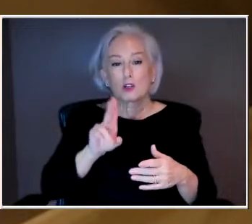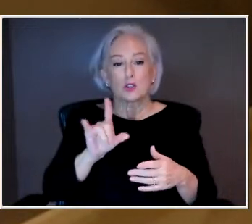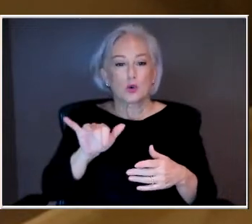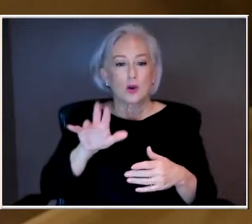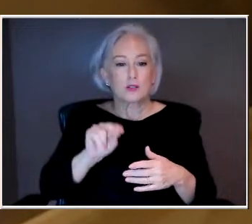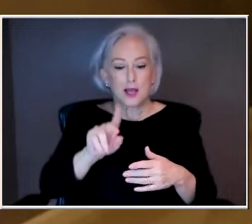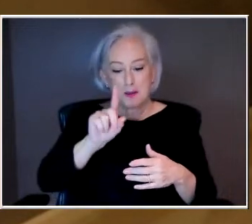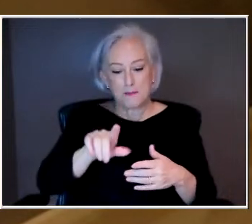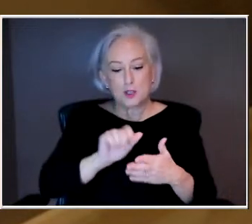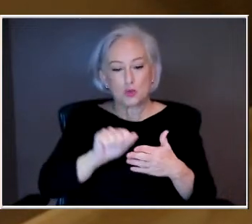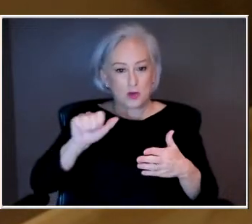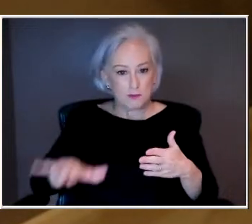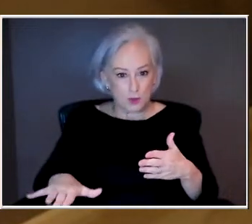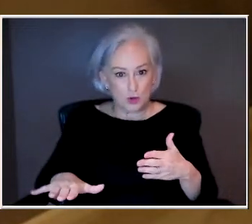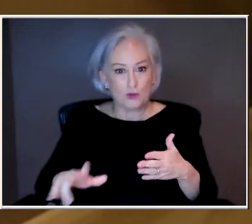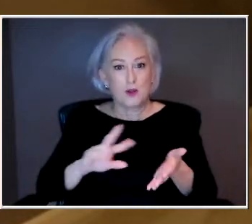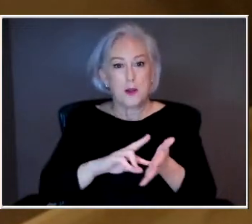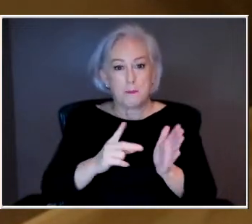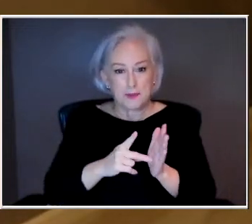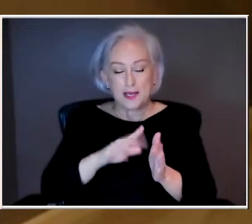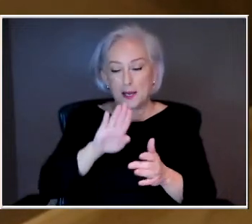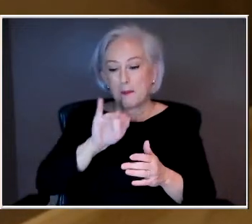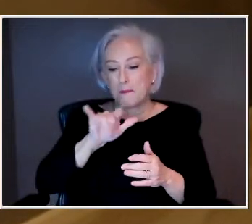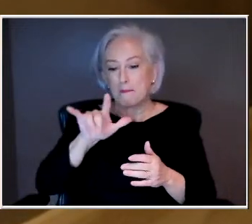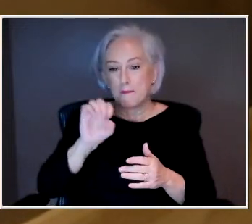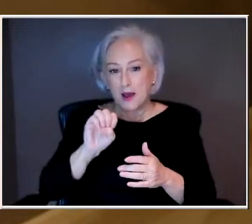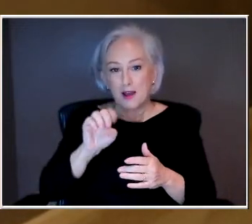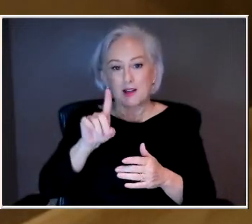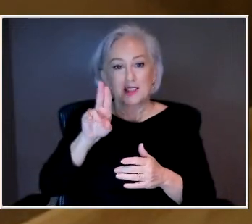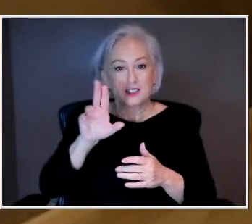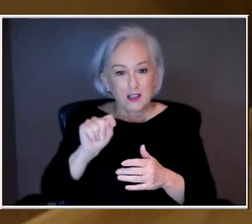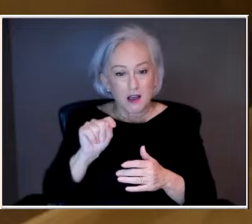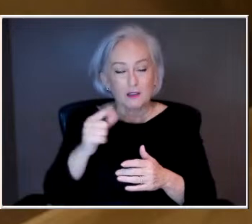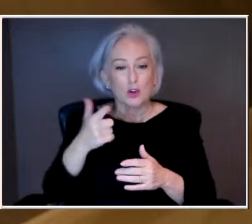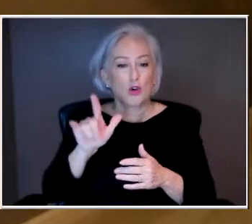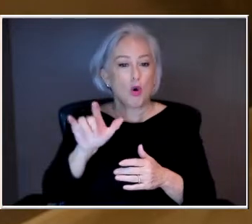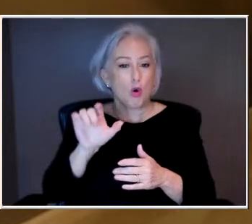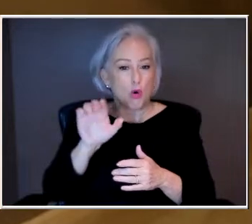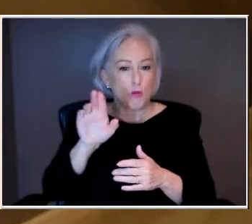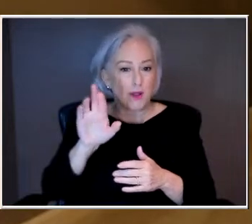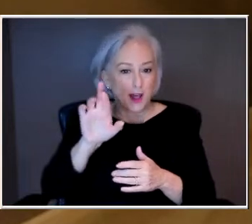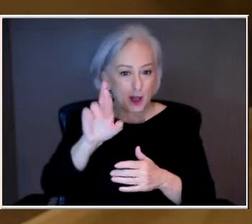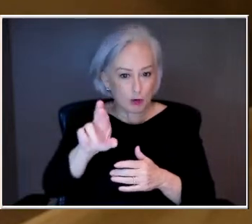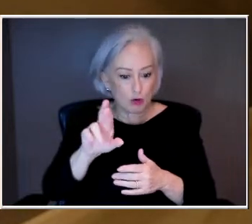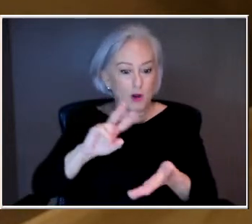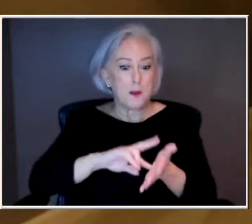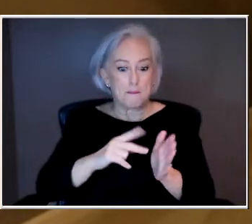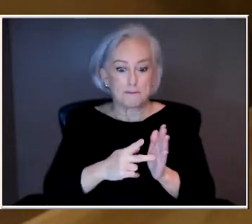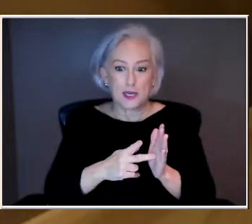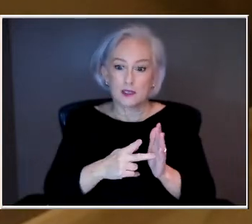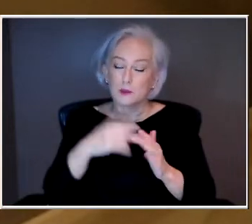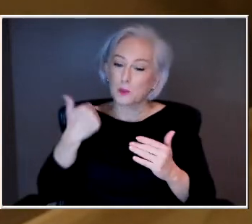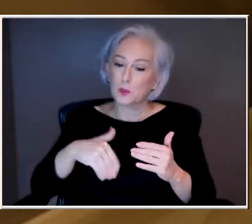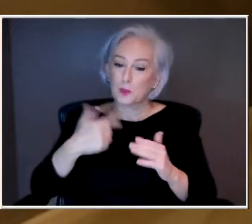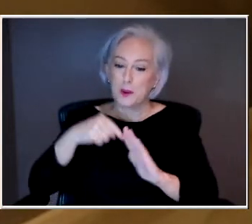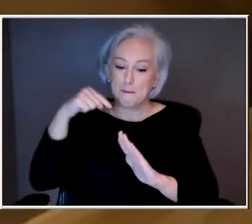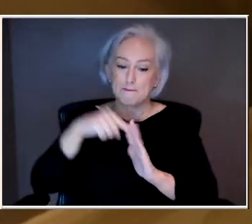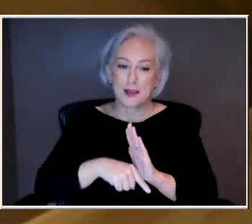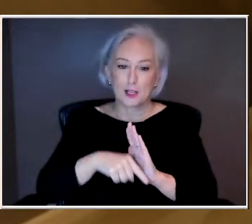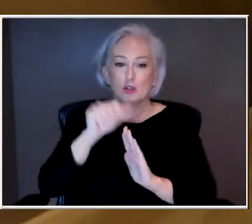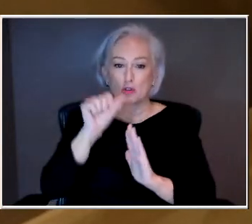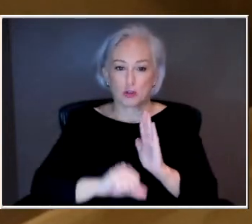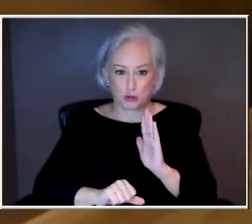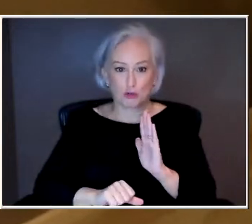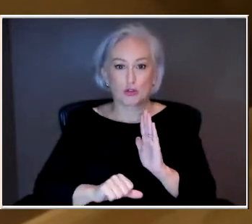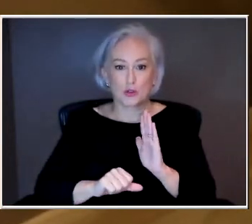that, the bile duct system and the gallbladder would need to come out. So hence, it is a major surgery that way, if you look at it, and requires a lot